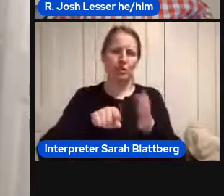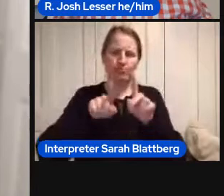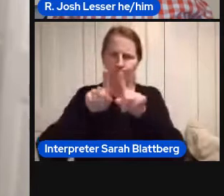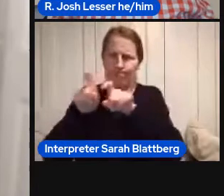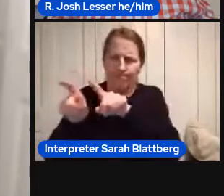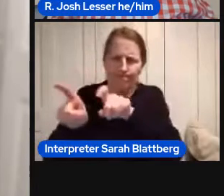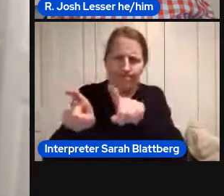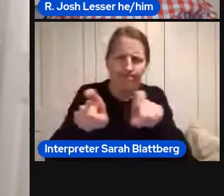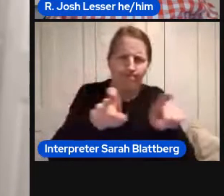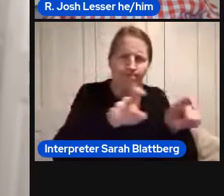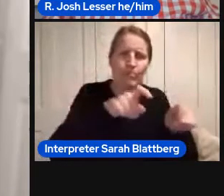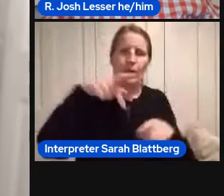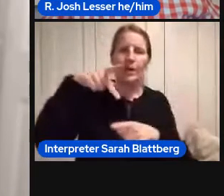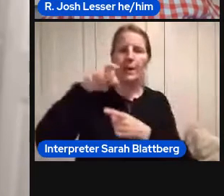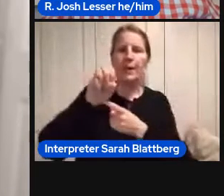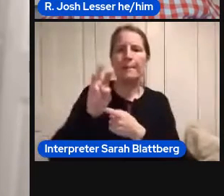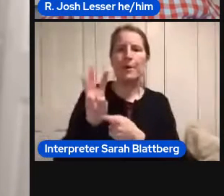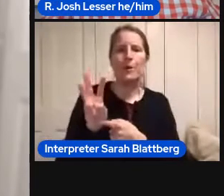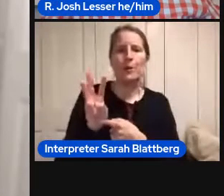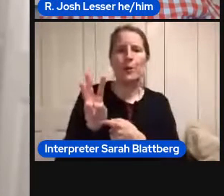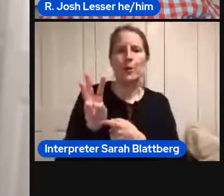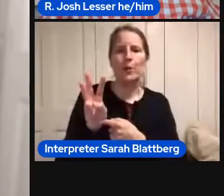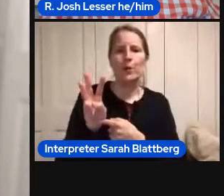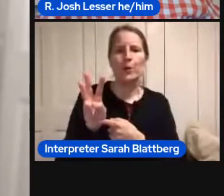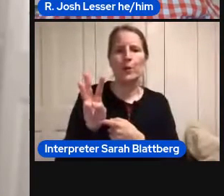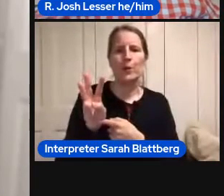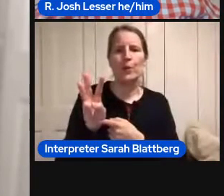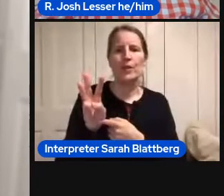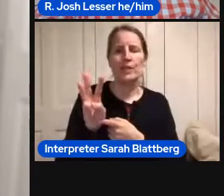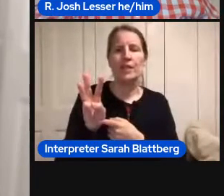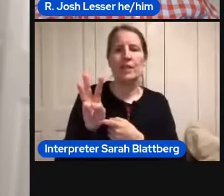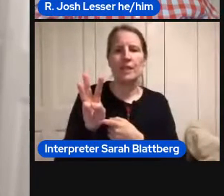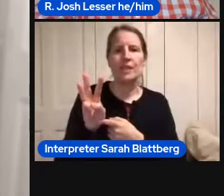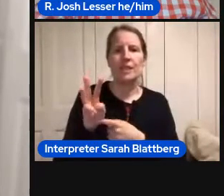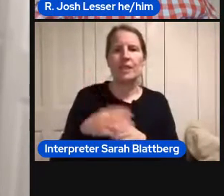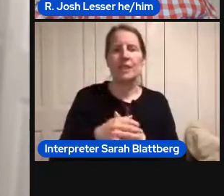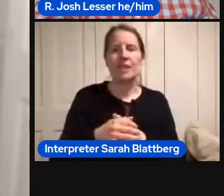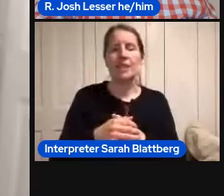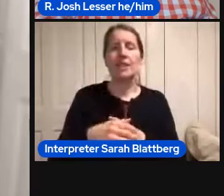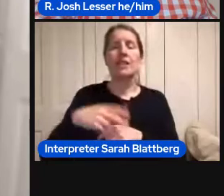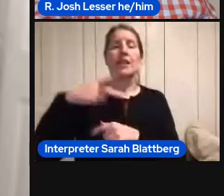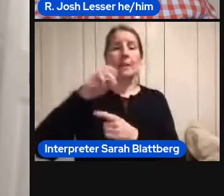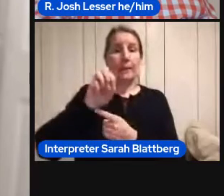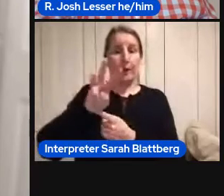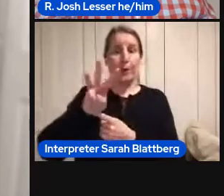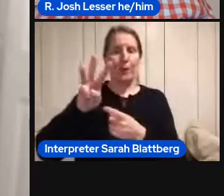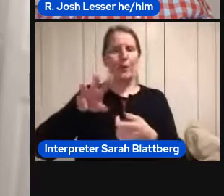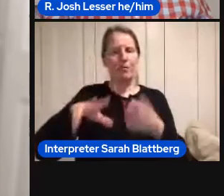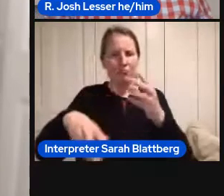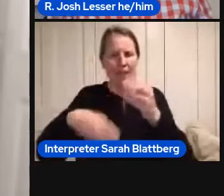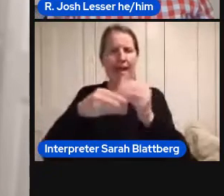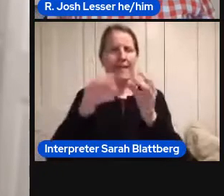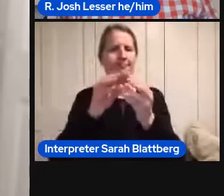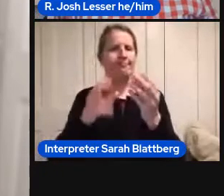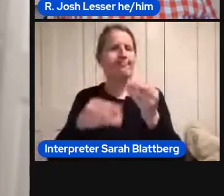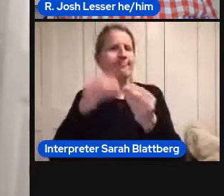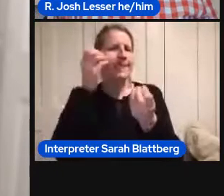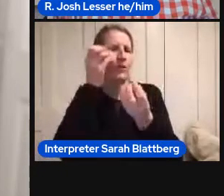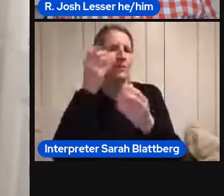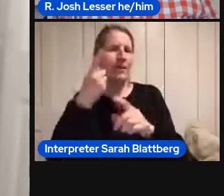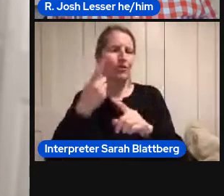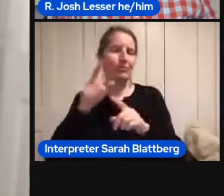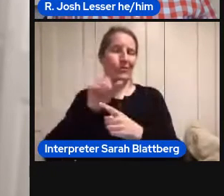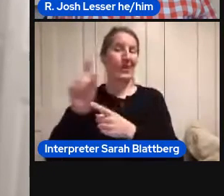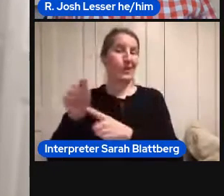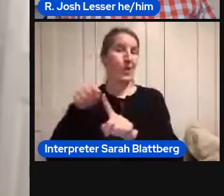demographic studies was the Pew study that came out in late 2020. The Pew study added some additional information that the previous